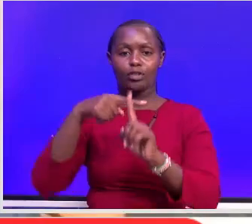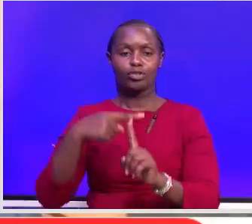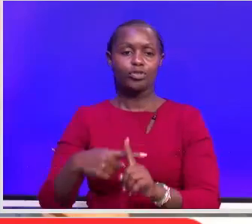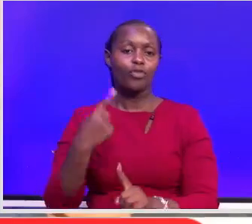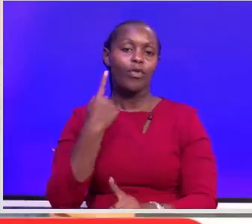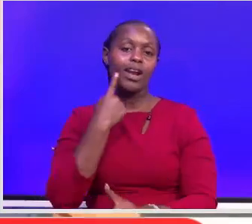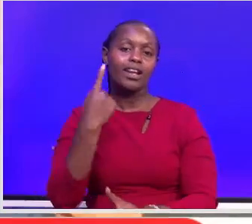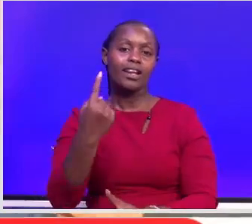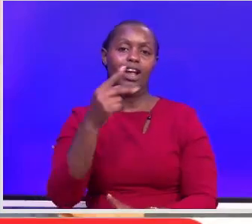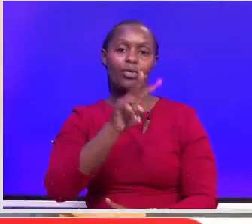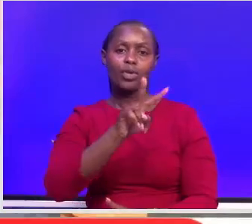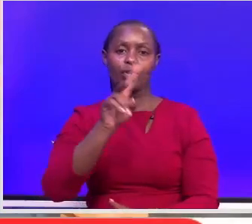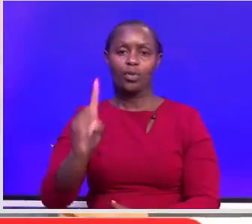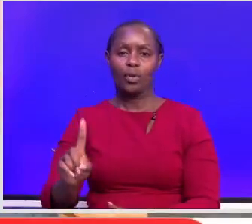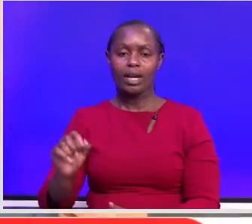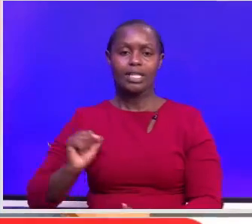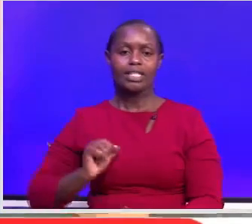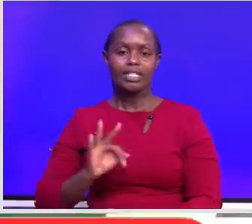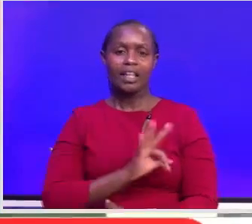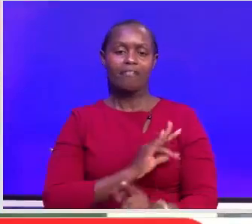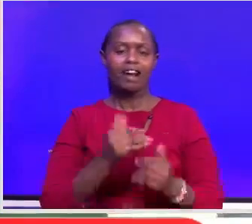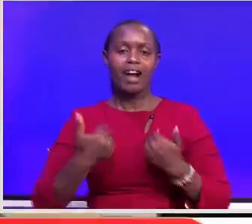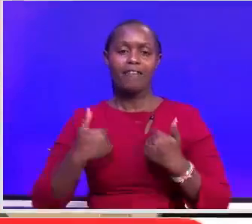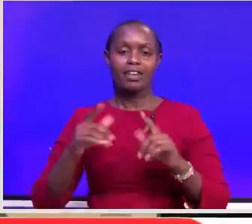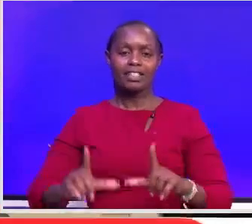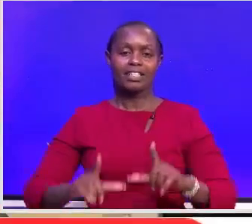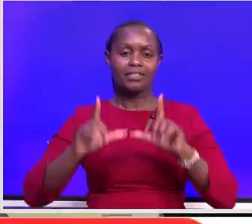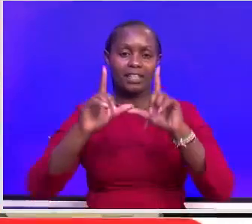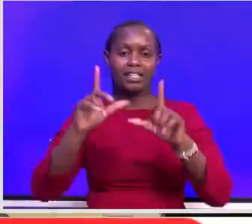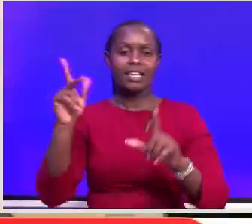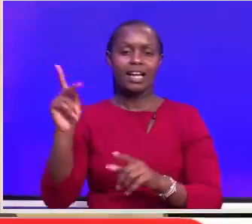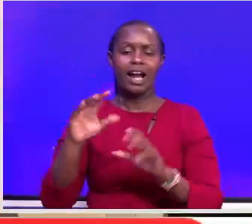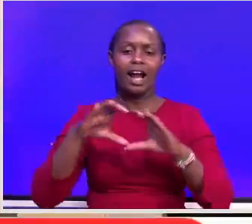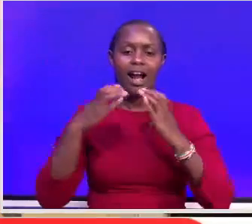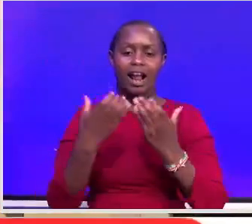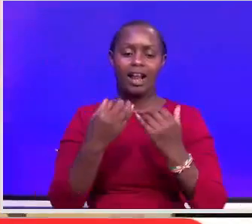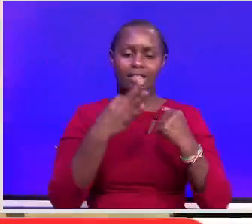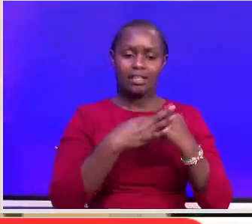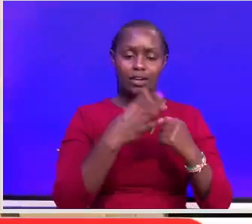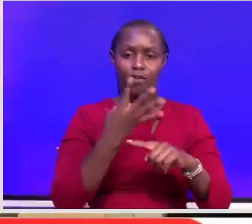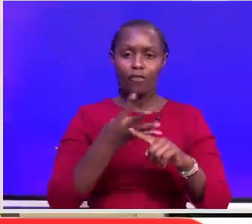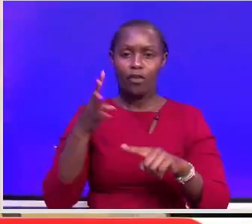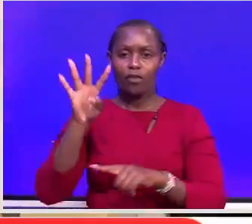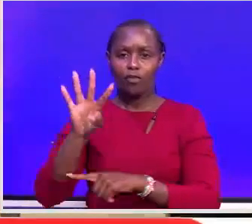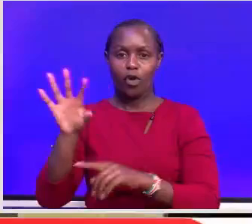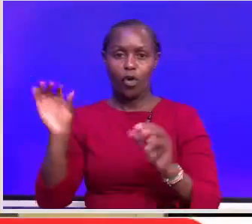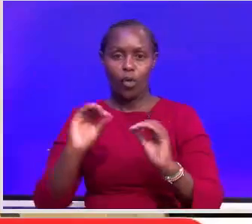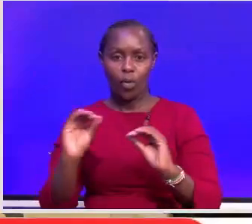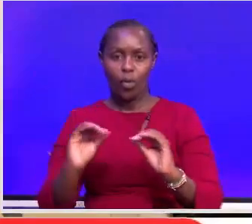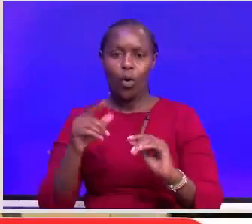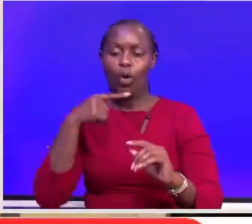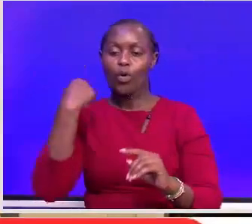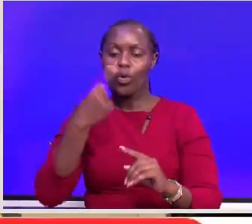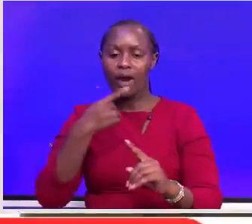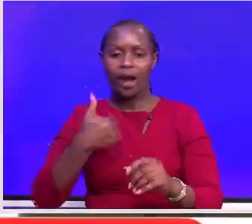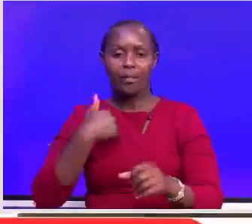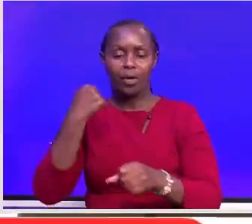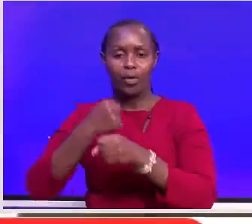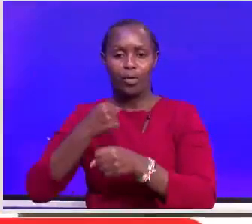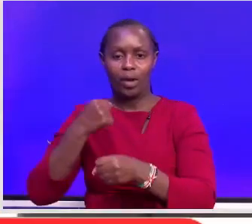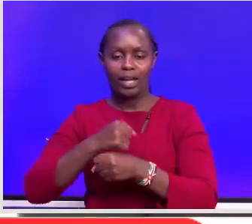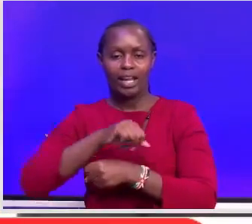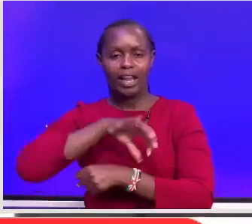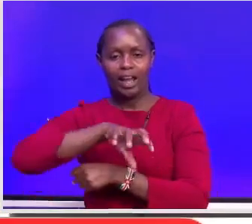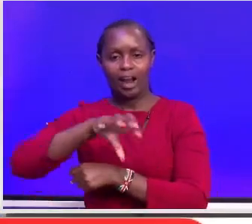of the county lacked KCP and KCSE valid certificates and have been working in the county against the law. But